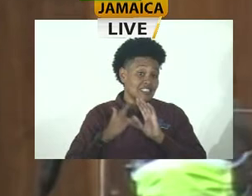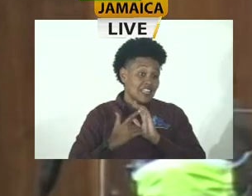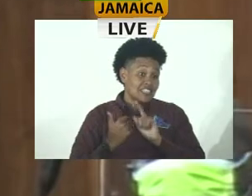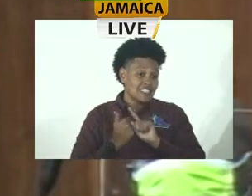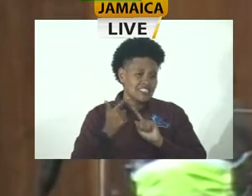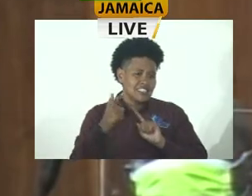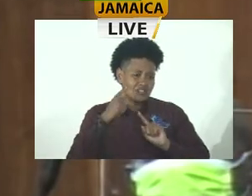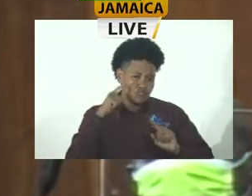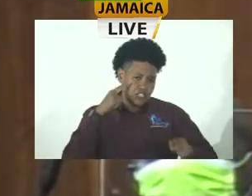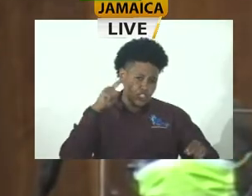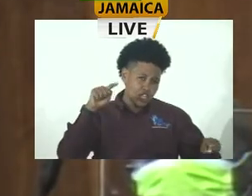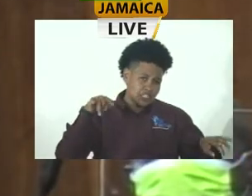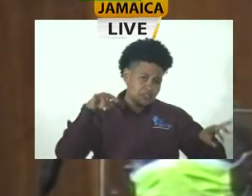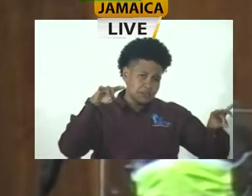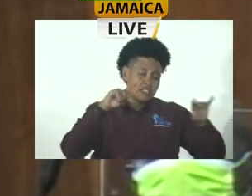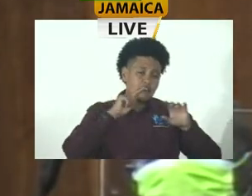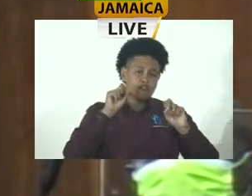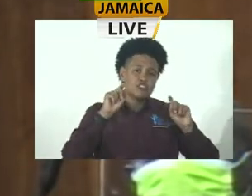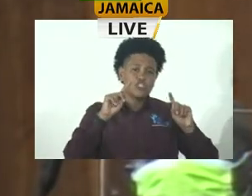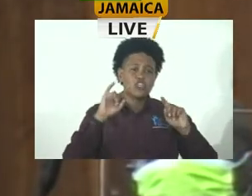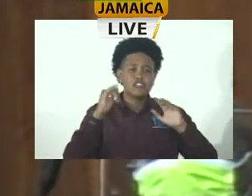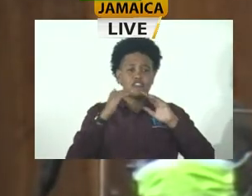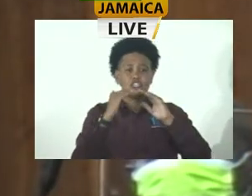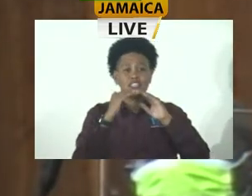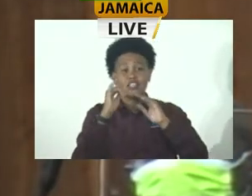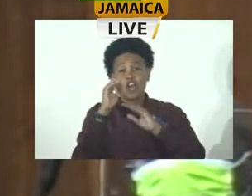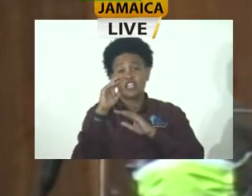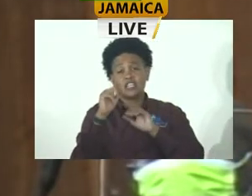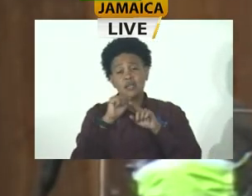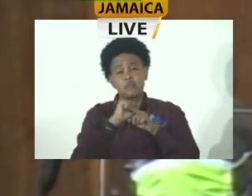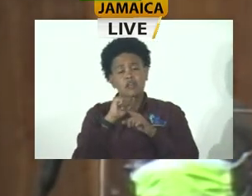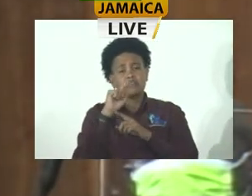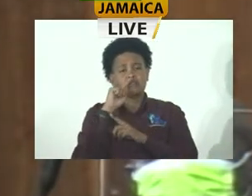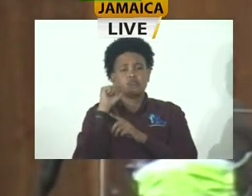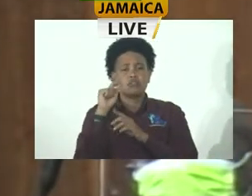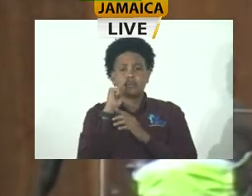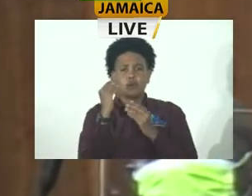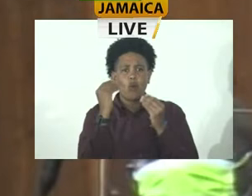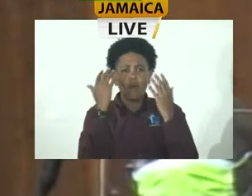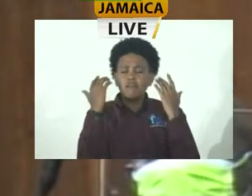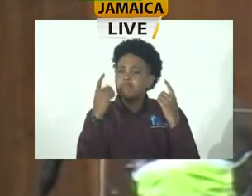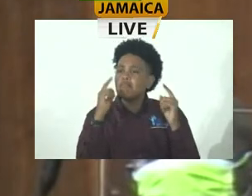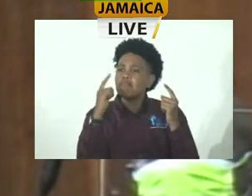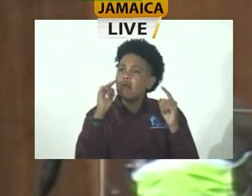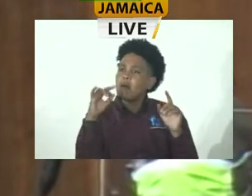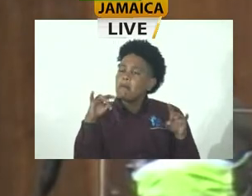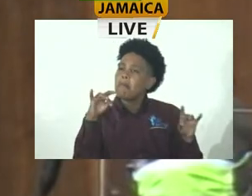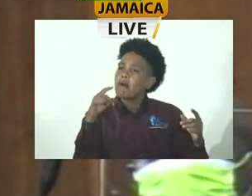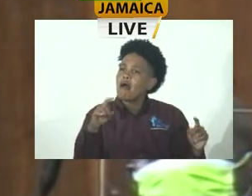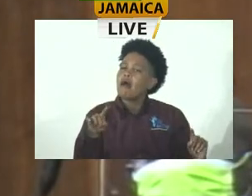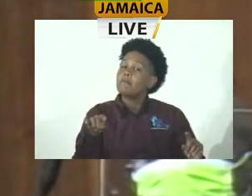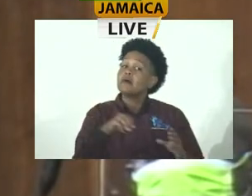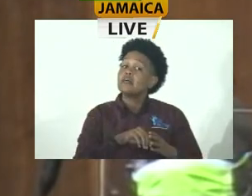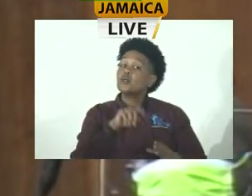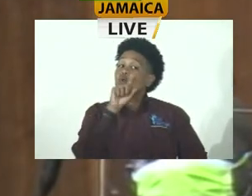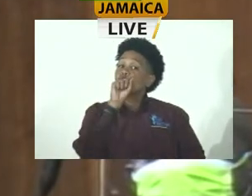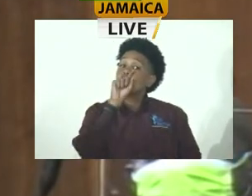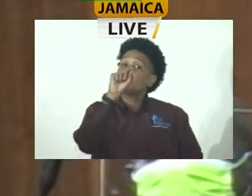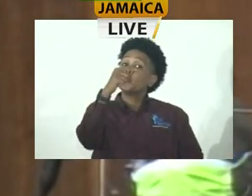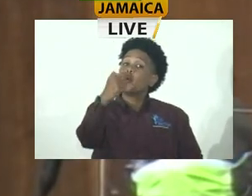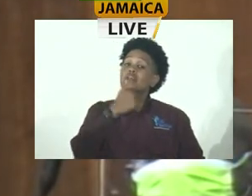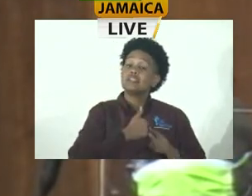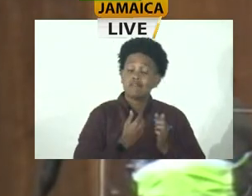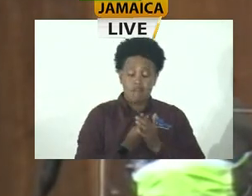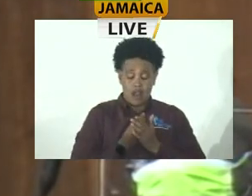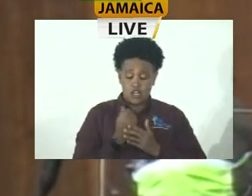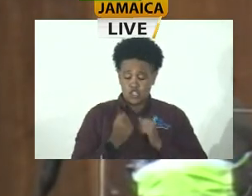success of restorative justice practice is really overwhelming in 2020 21 fiscal year